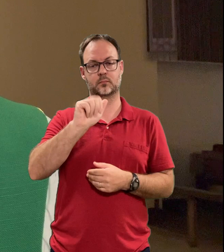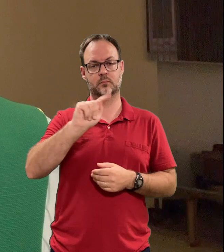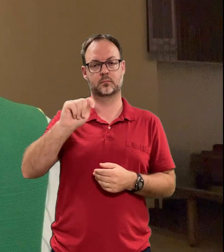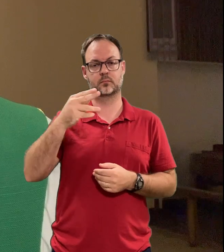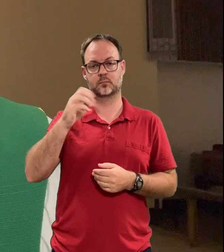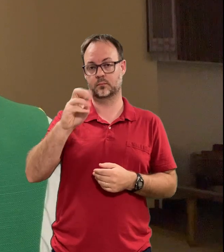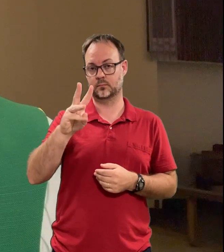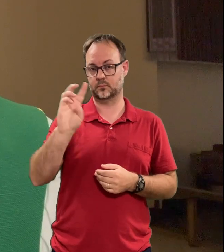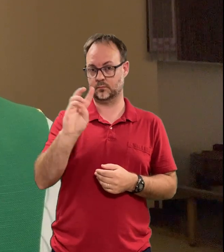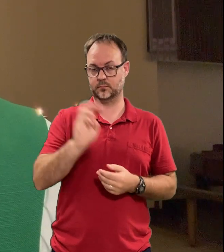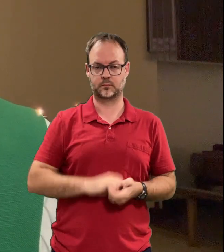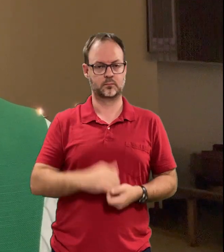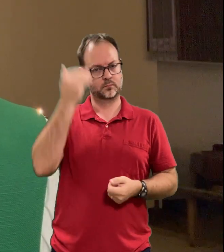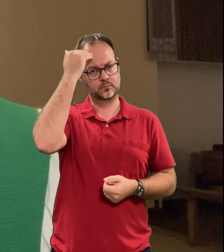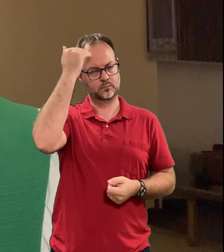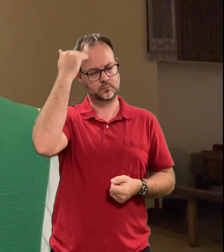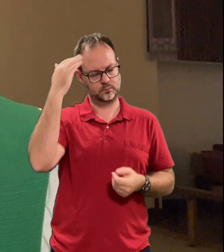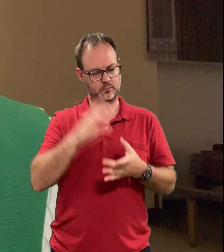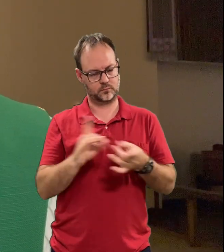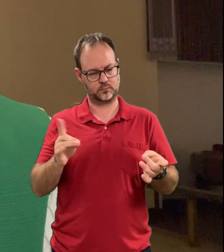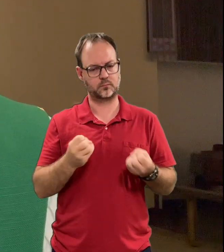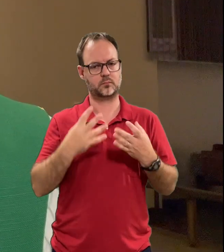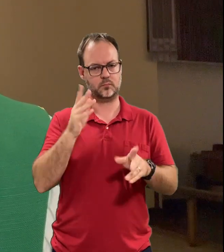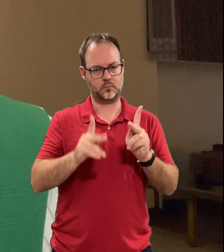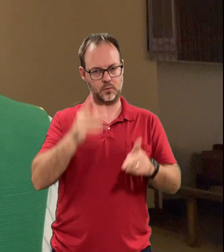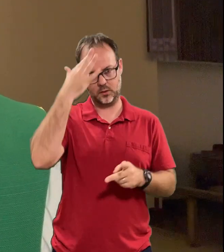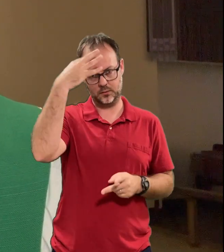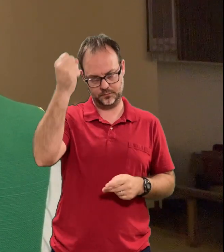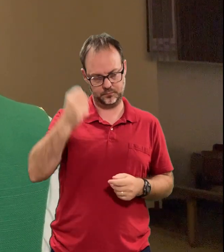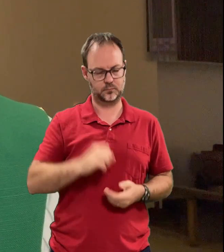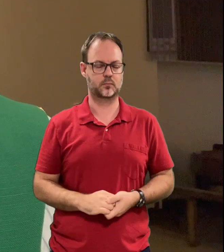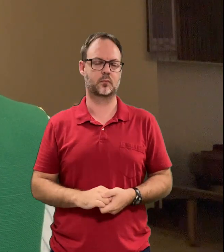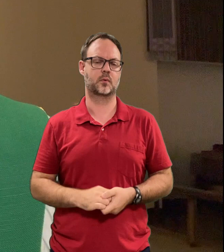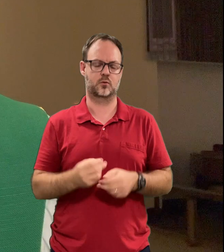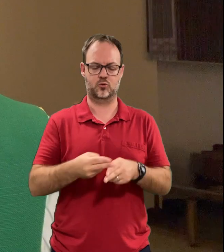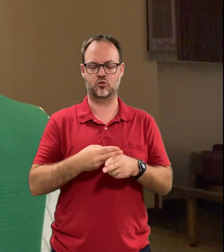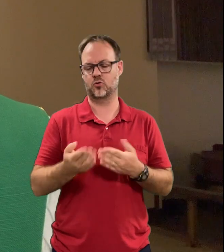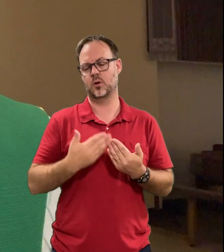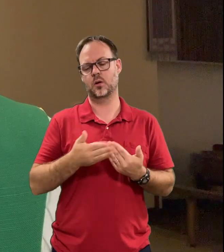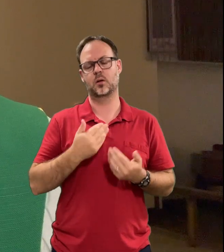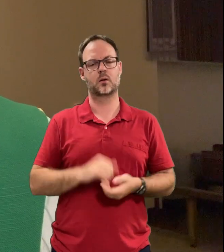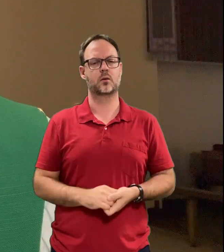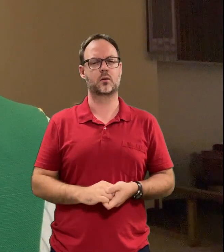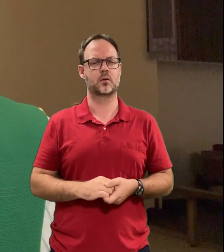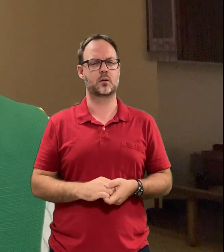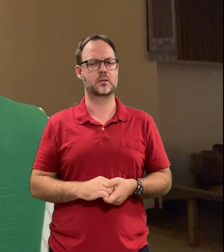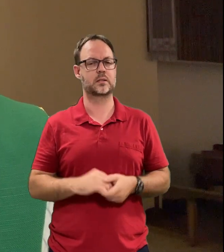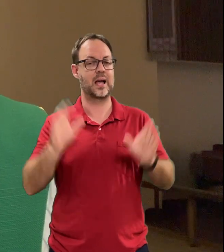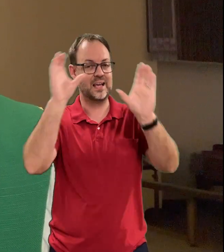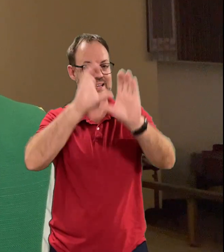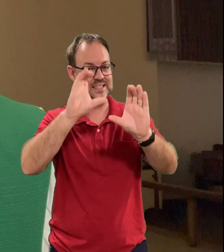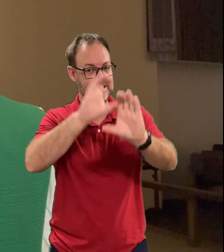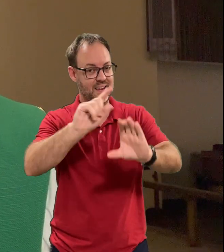Matthew chapter 6. It's a familiar verse. A lot of people memorize it. It's pretty short and easy. Seek